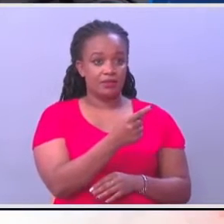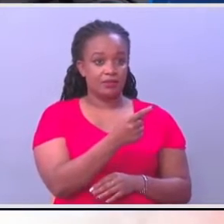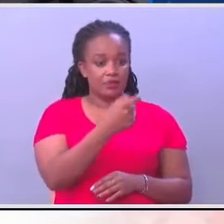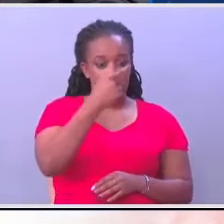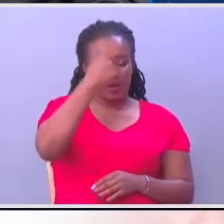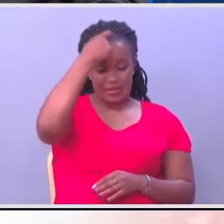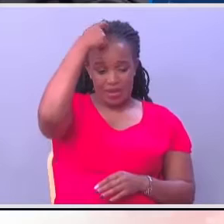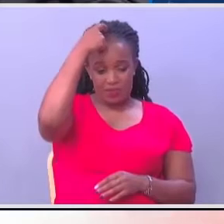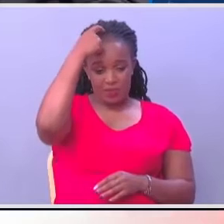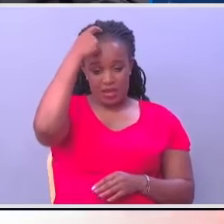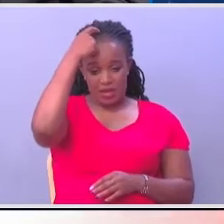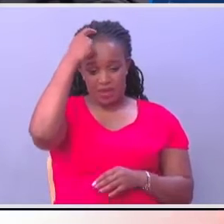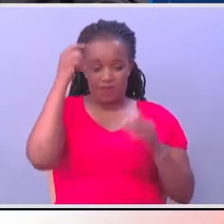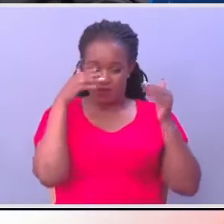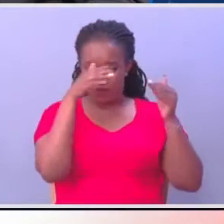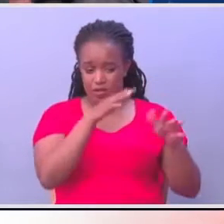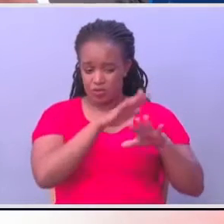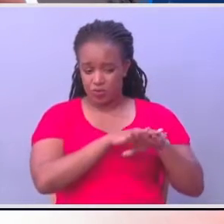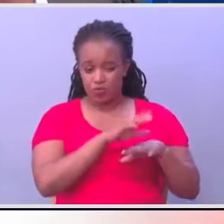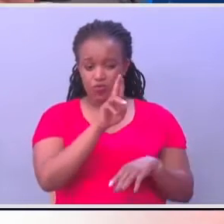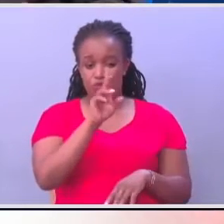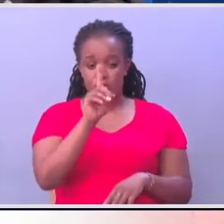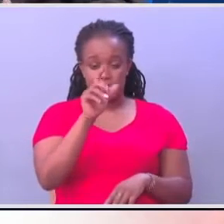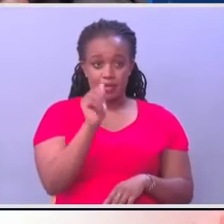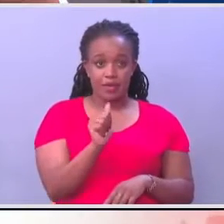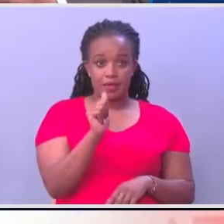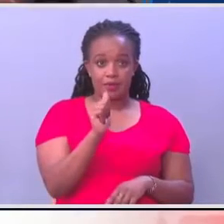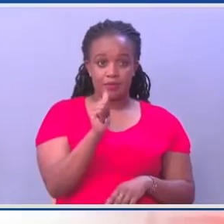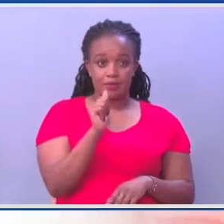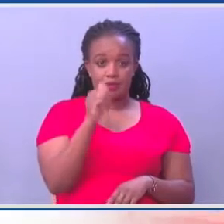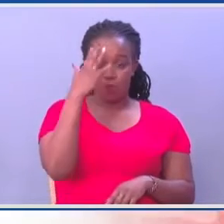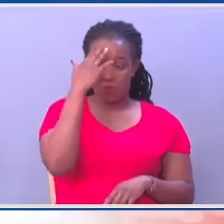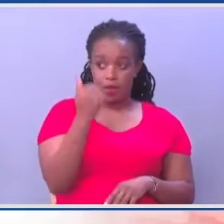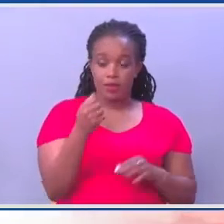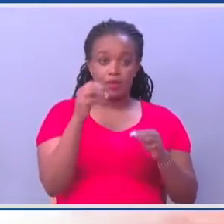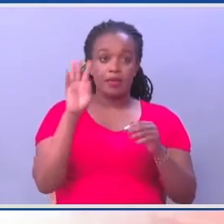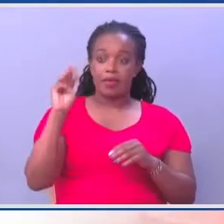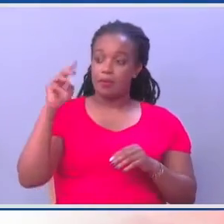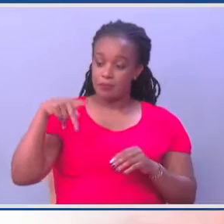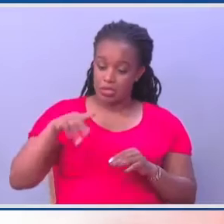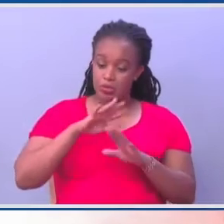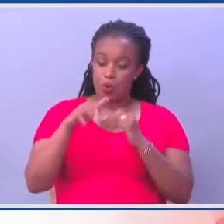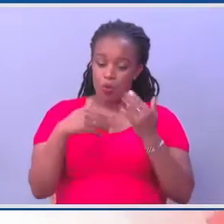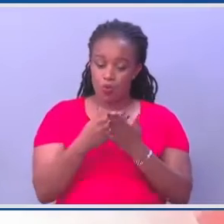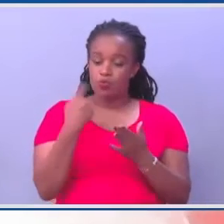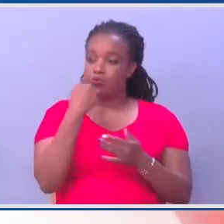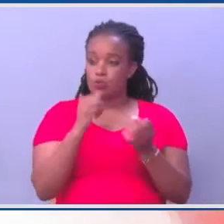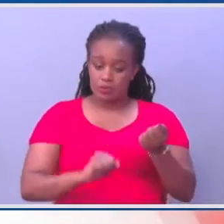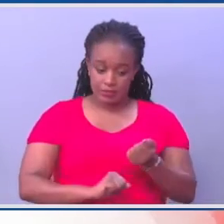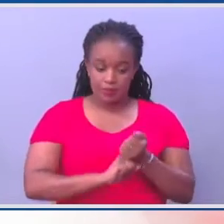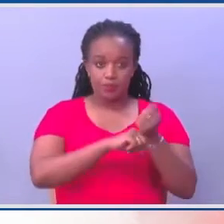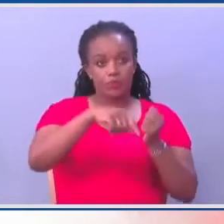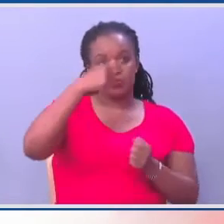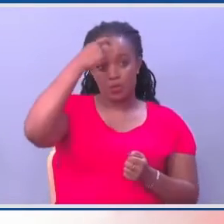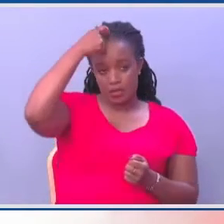Yes. Where do you base that argument on? Because all the MPs who support him within the party